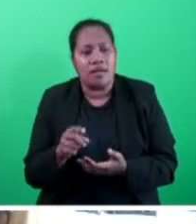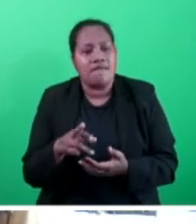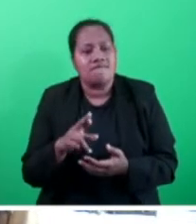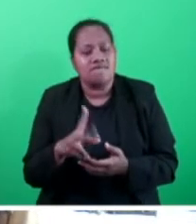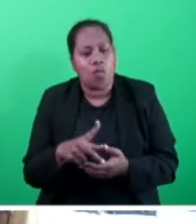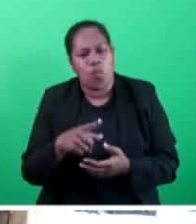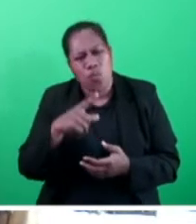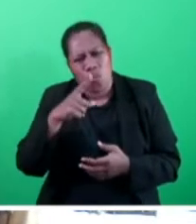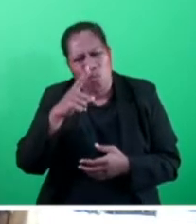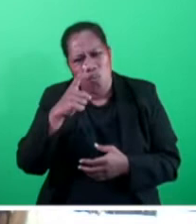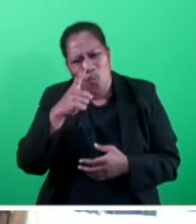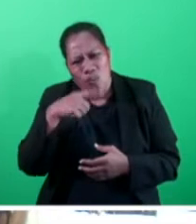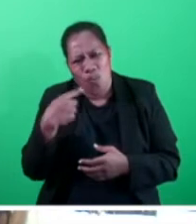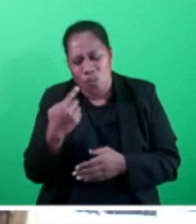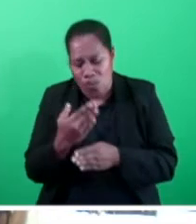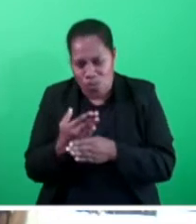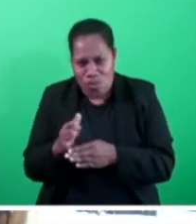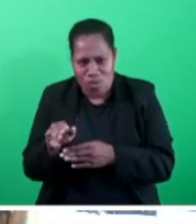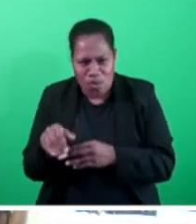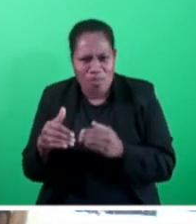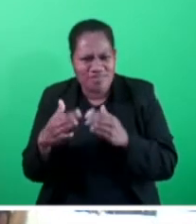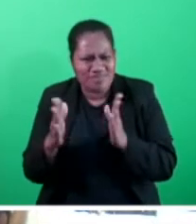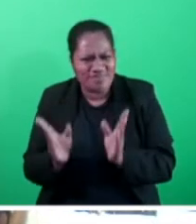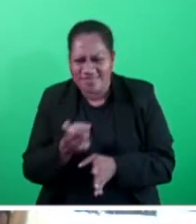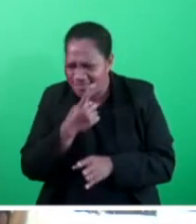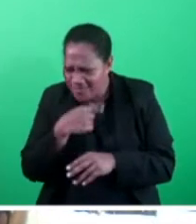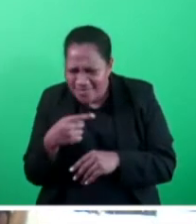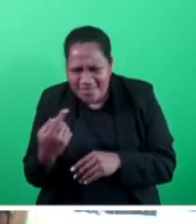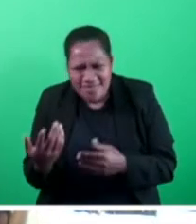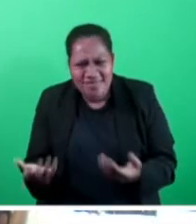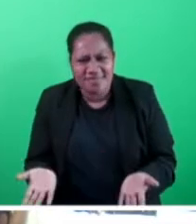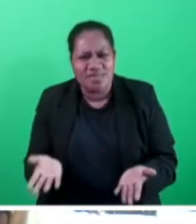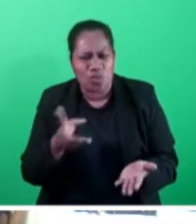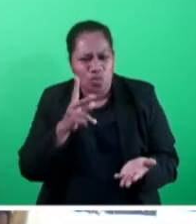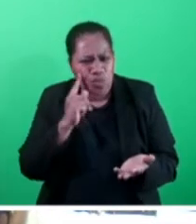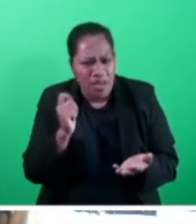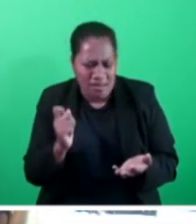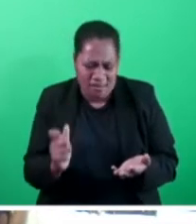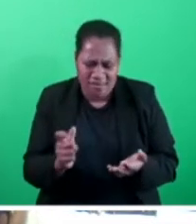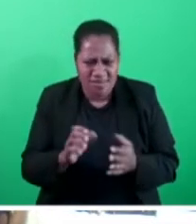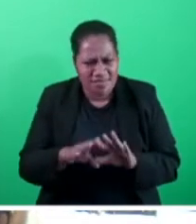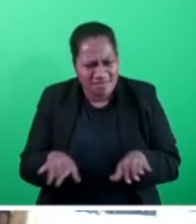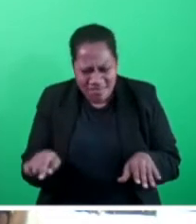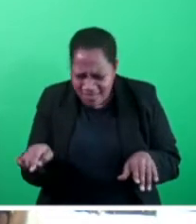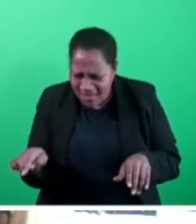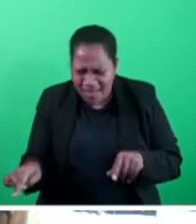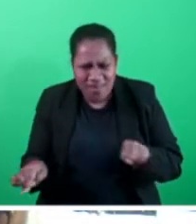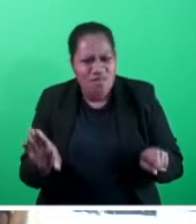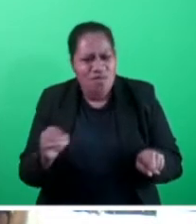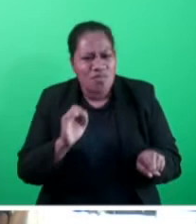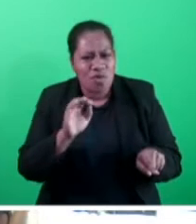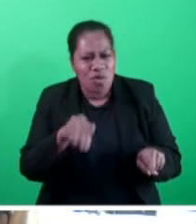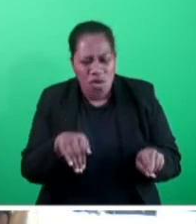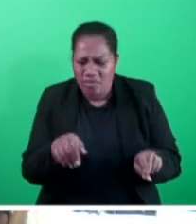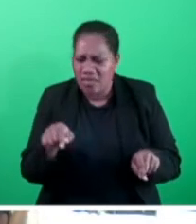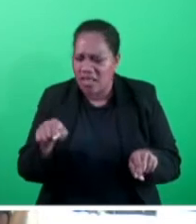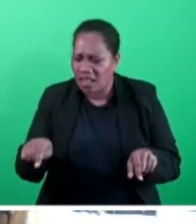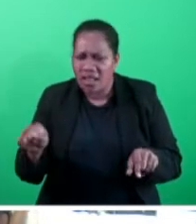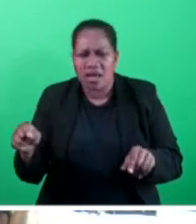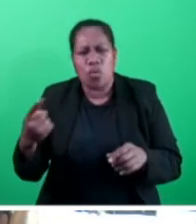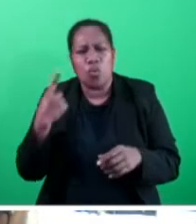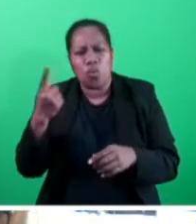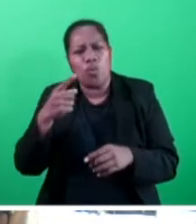car wash workers, and others who are not covered under the 10 regulated sectoral minimum wages. Mr. Speaker